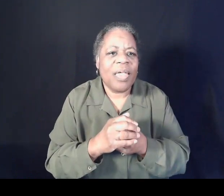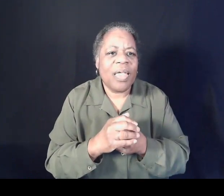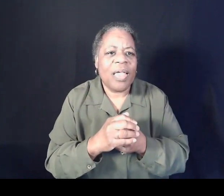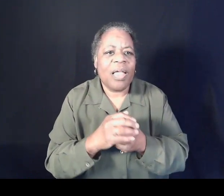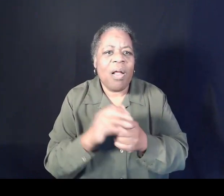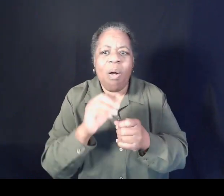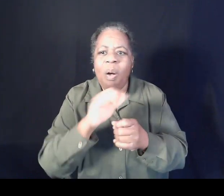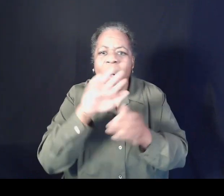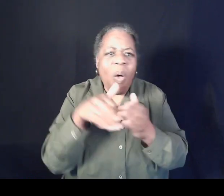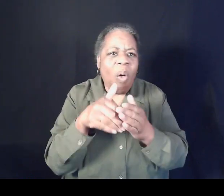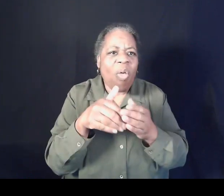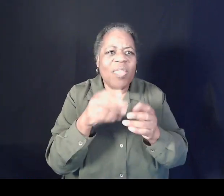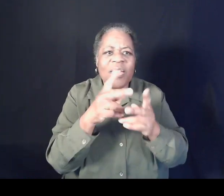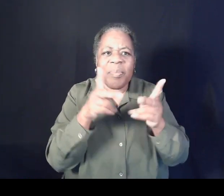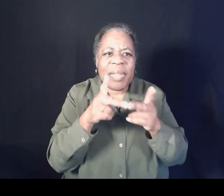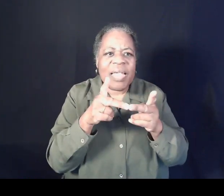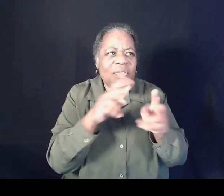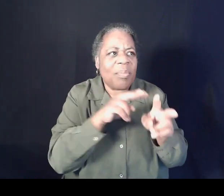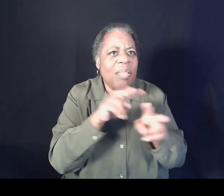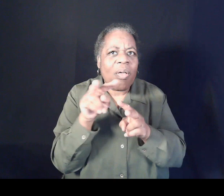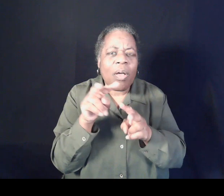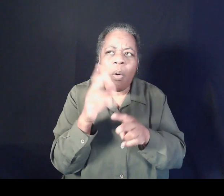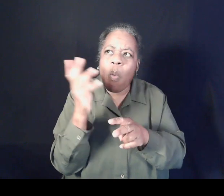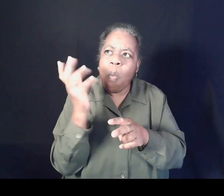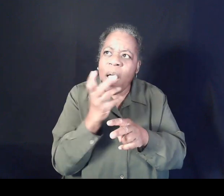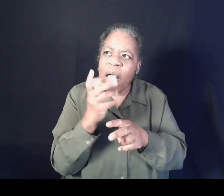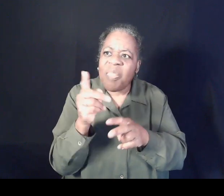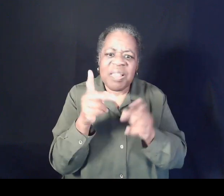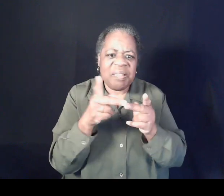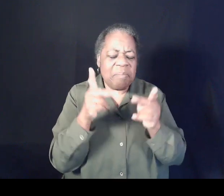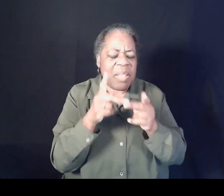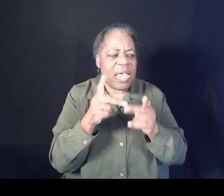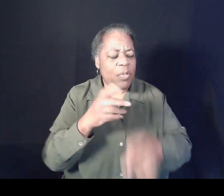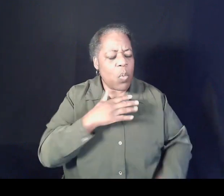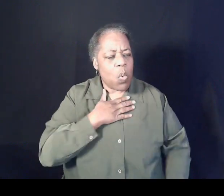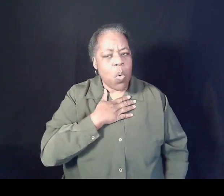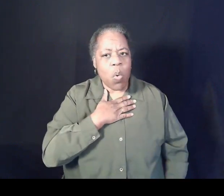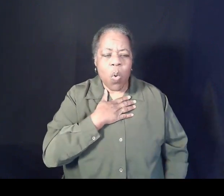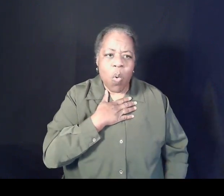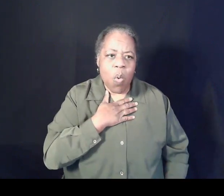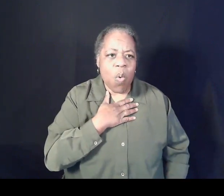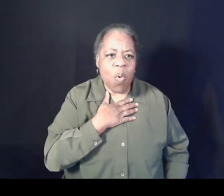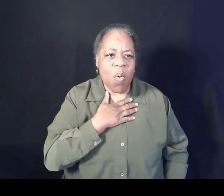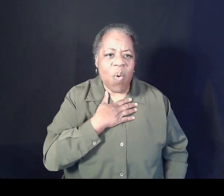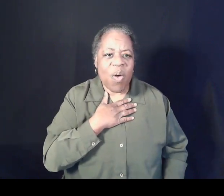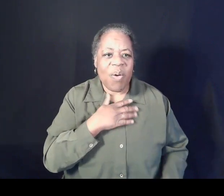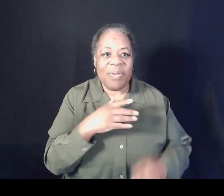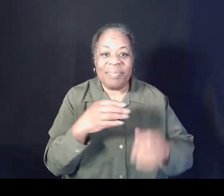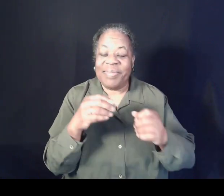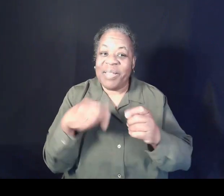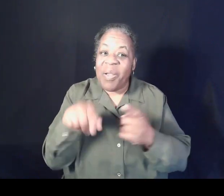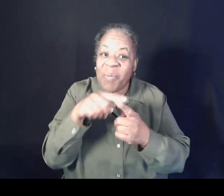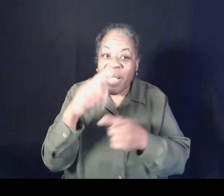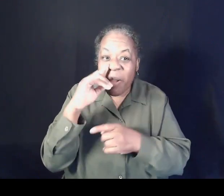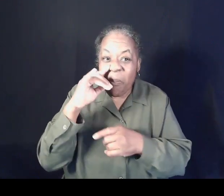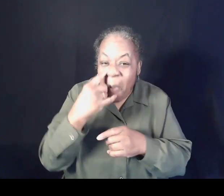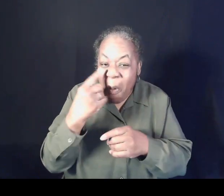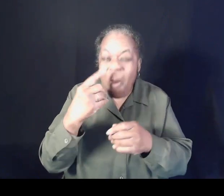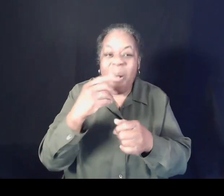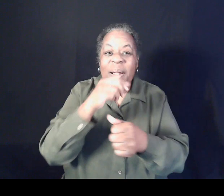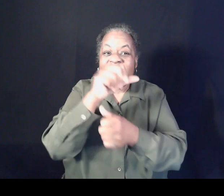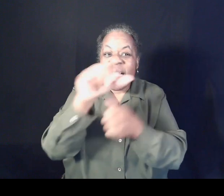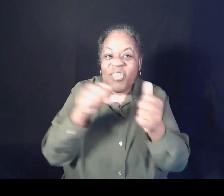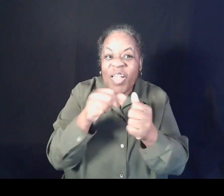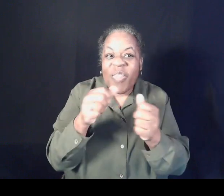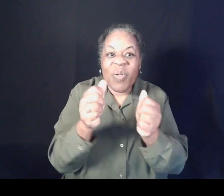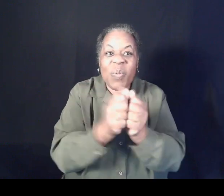us feel, wow, this place is magnificent. My guess is that we could bore each other with the amazing buildings that are on